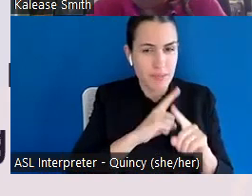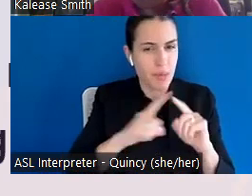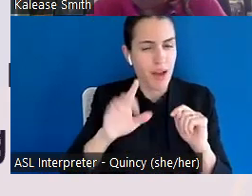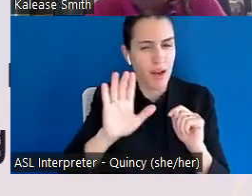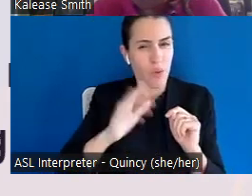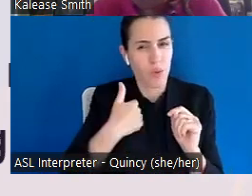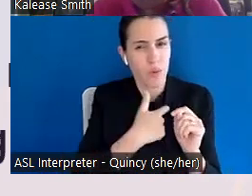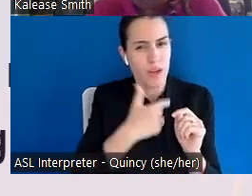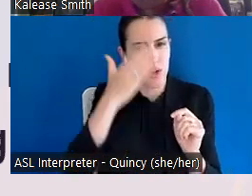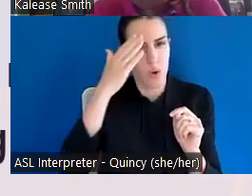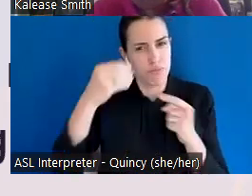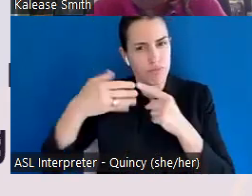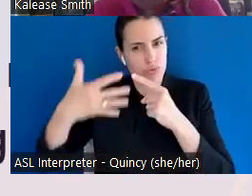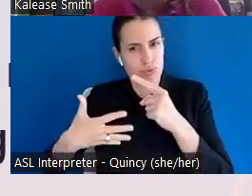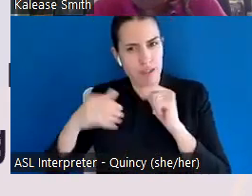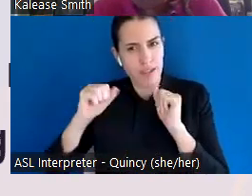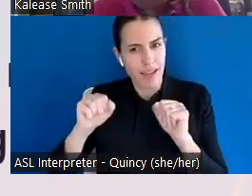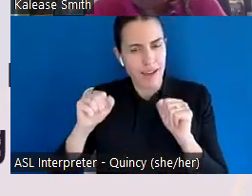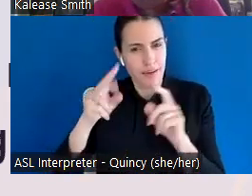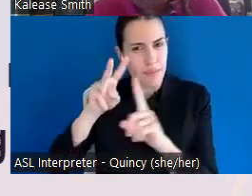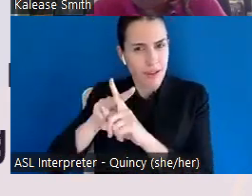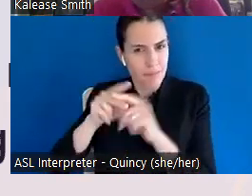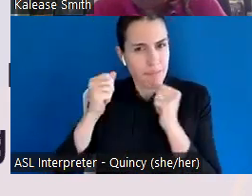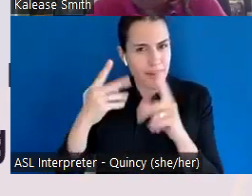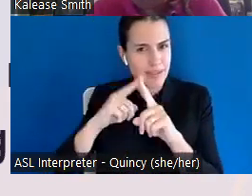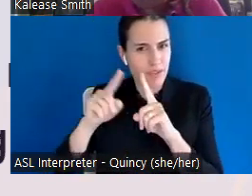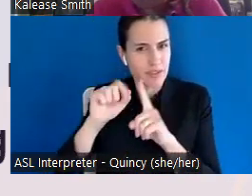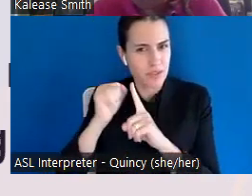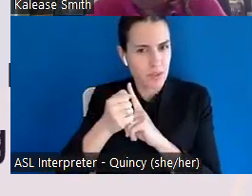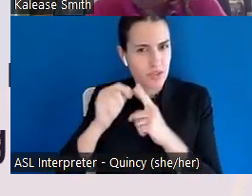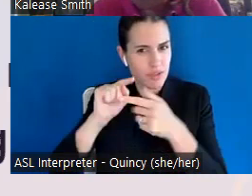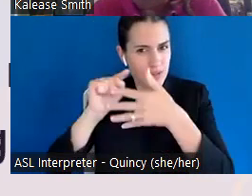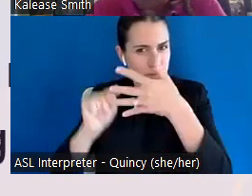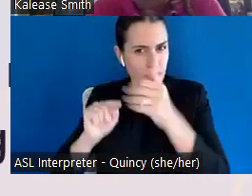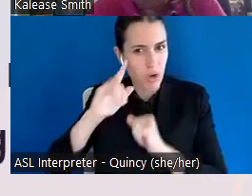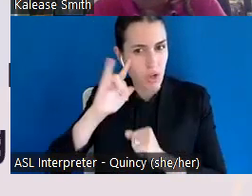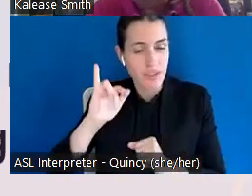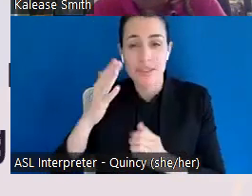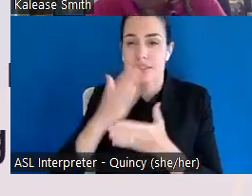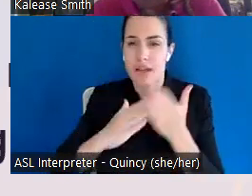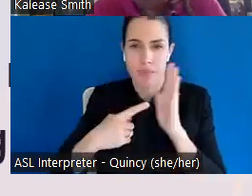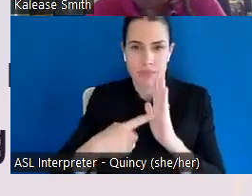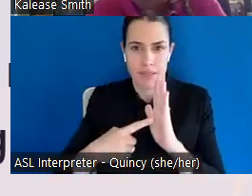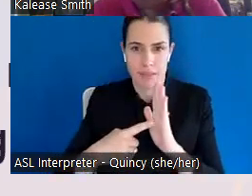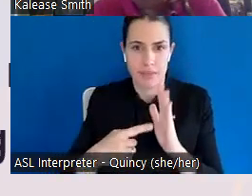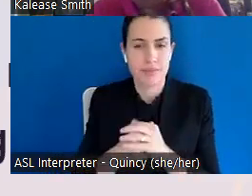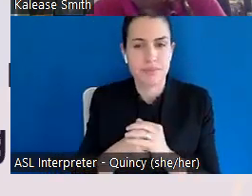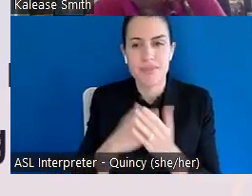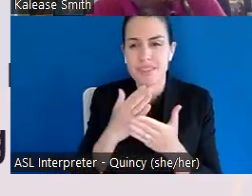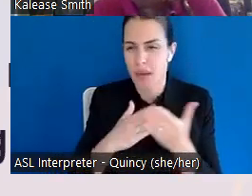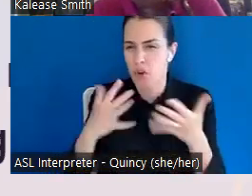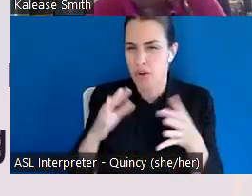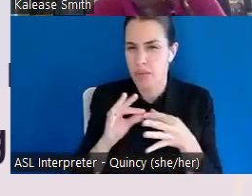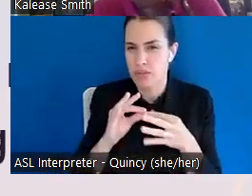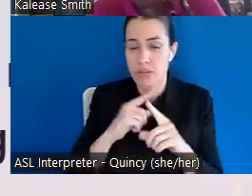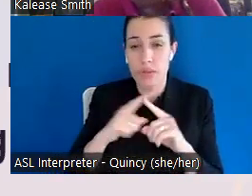necessarily true, and it can happen in many other situations and in many other forms. So this is just some examples. Some were mentioned in the chat, but talking